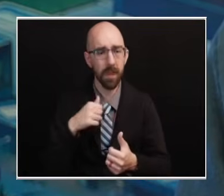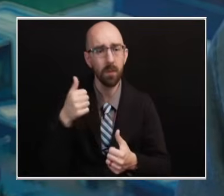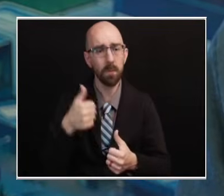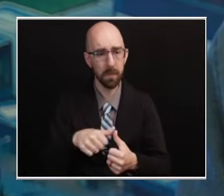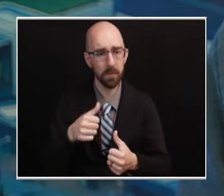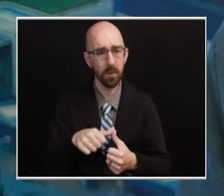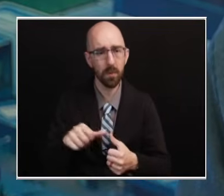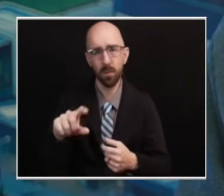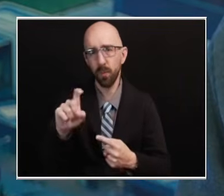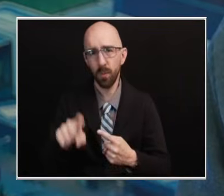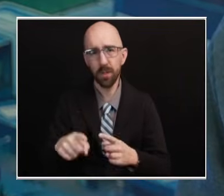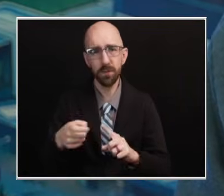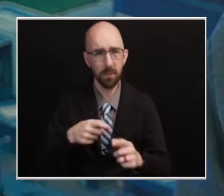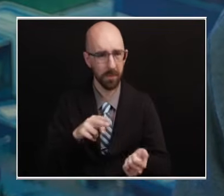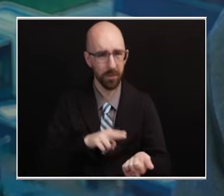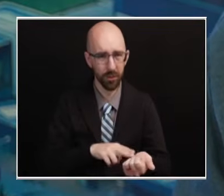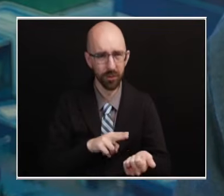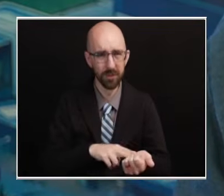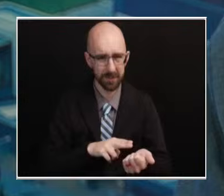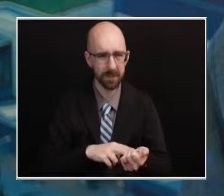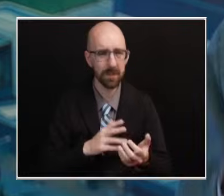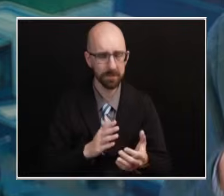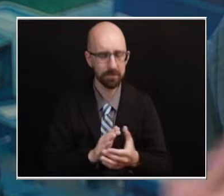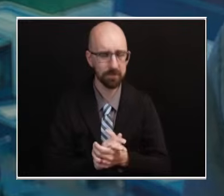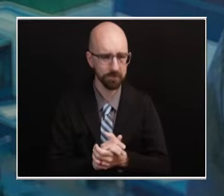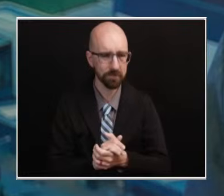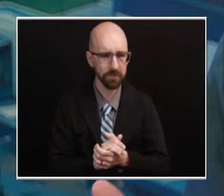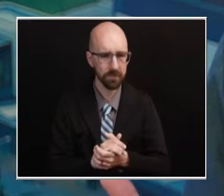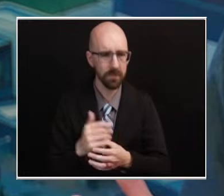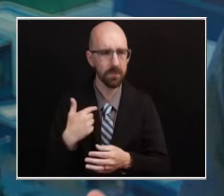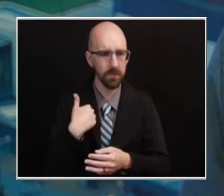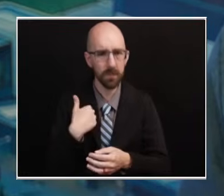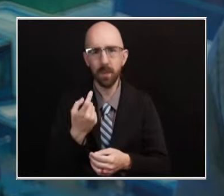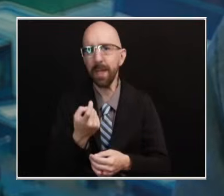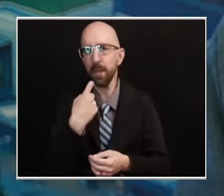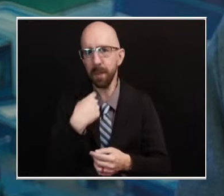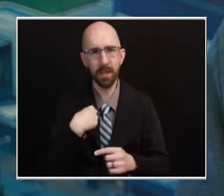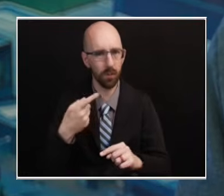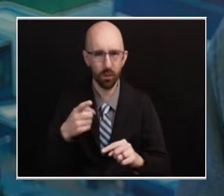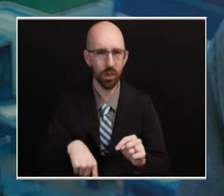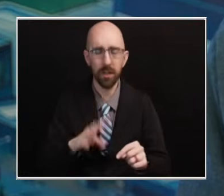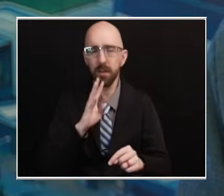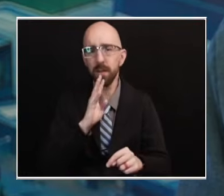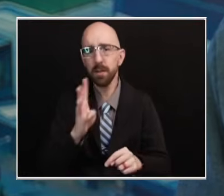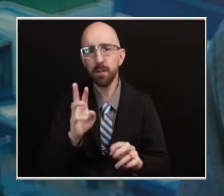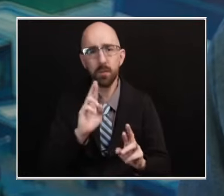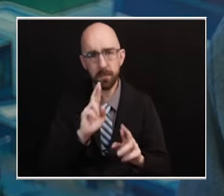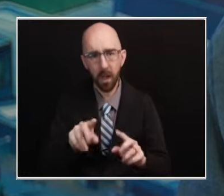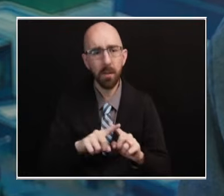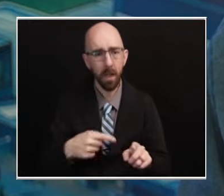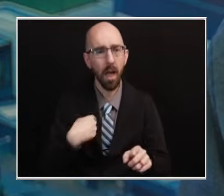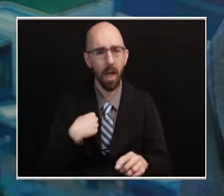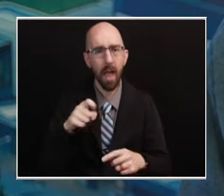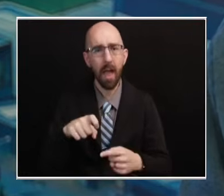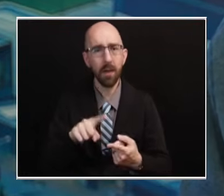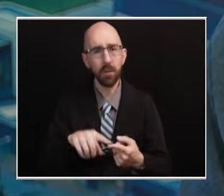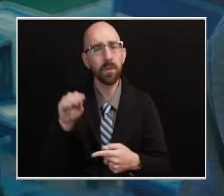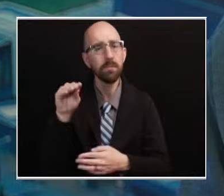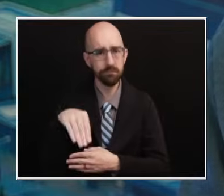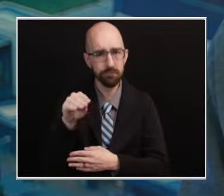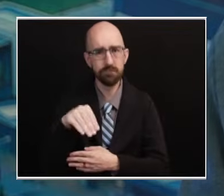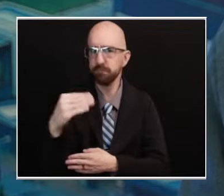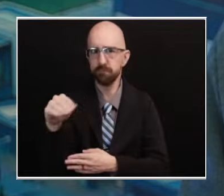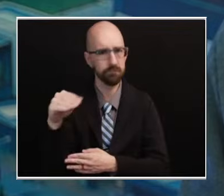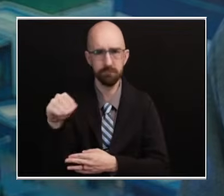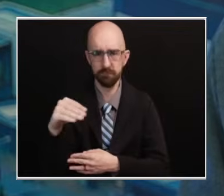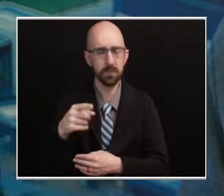from the nurse. I was intubated, so I couldn't speak, but I would just had to nod my head yes or no. She would ask me